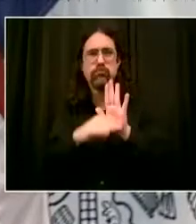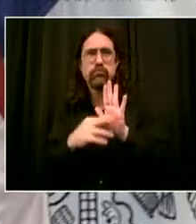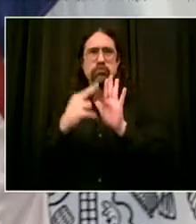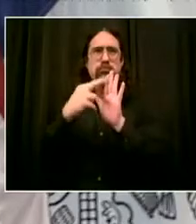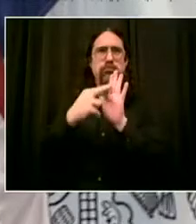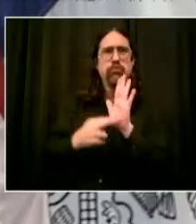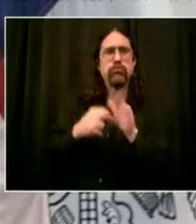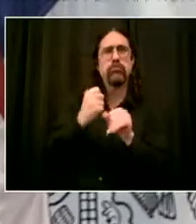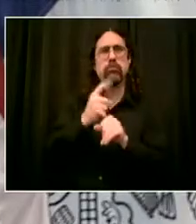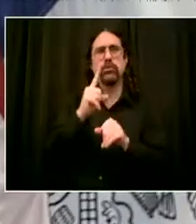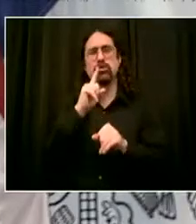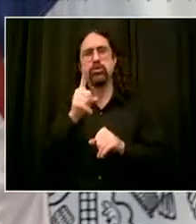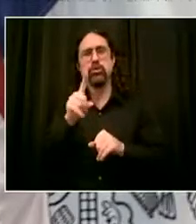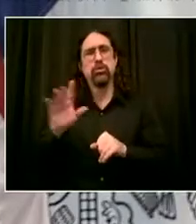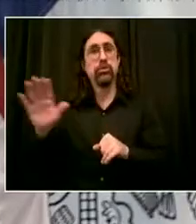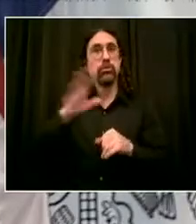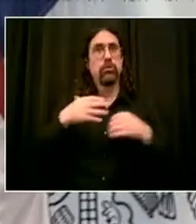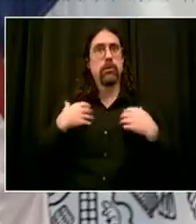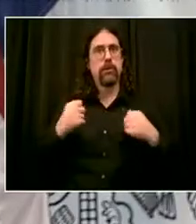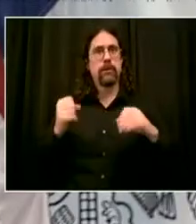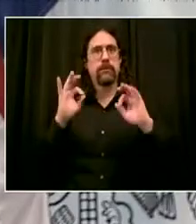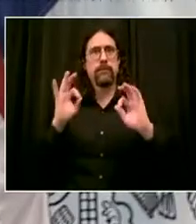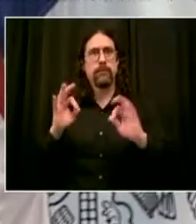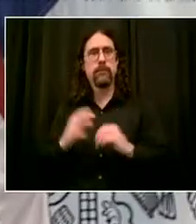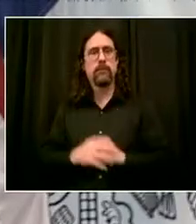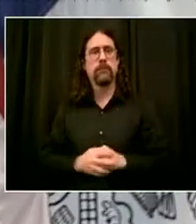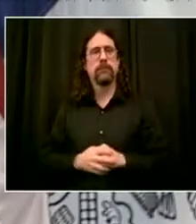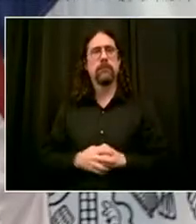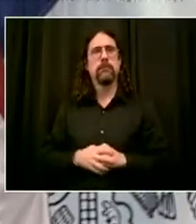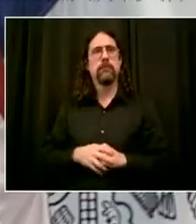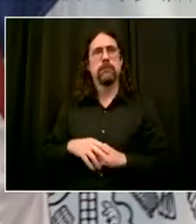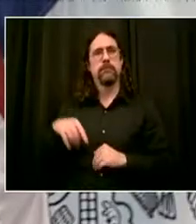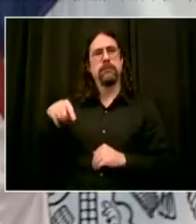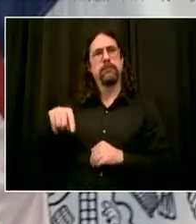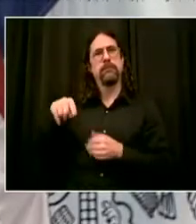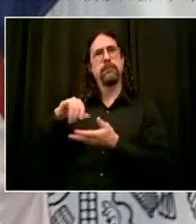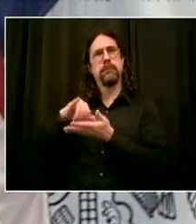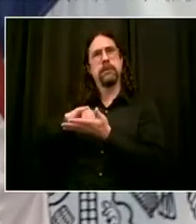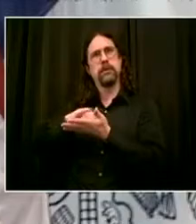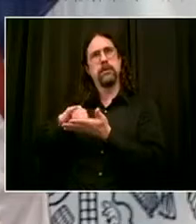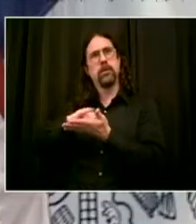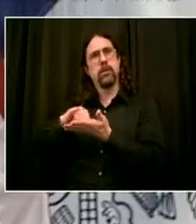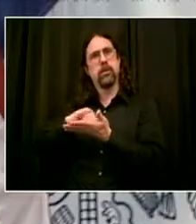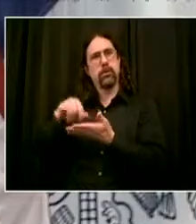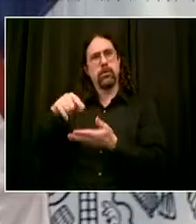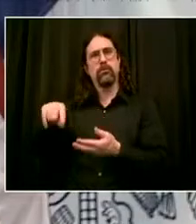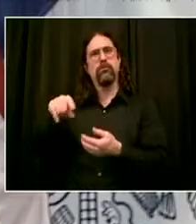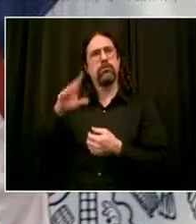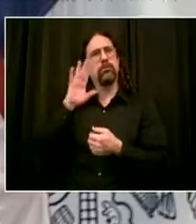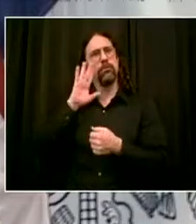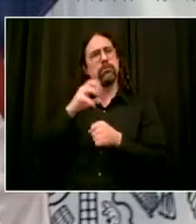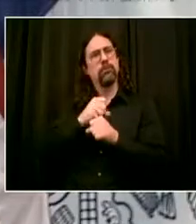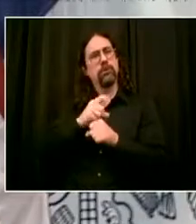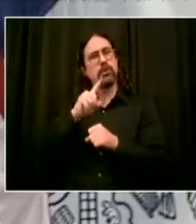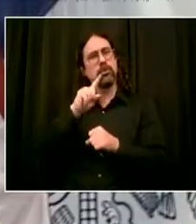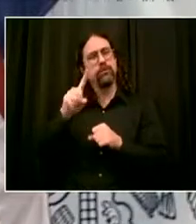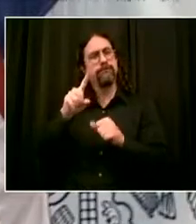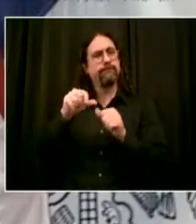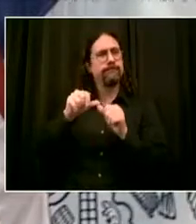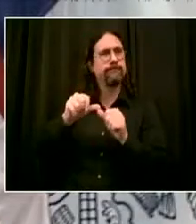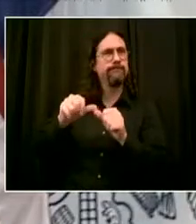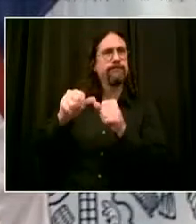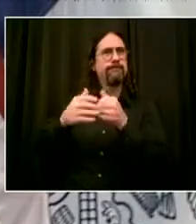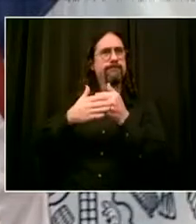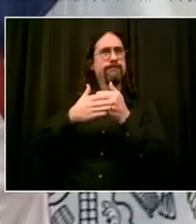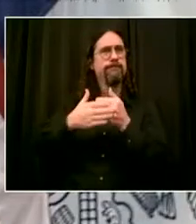covid cases Rising all the things that we need to do to stay safe so let's talk about schools I know